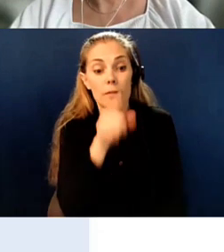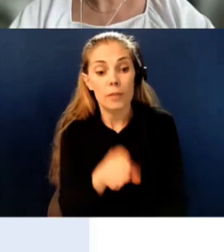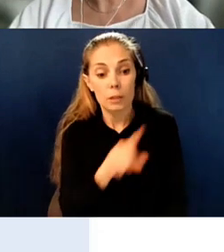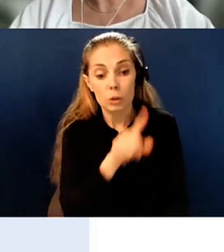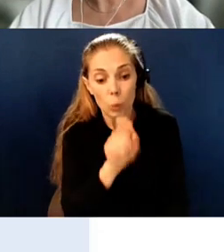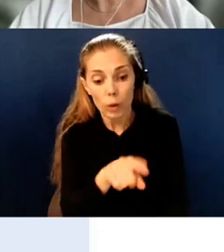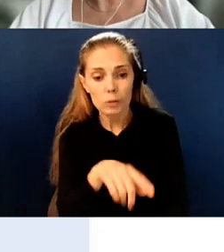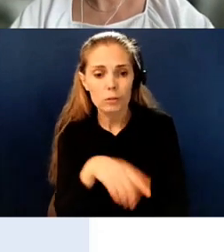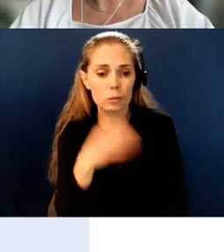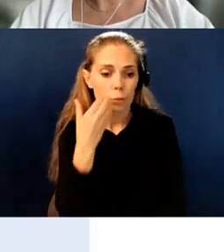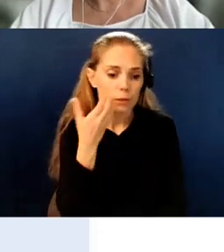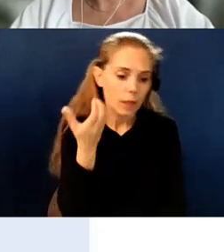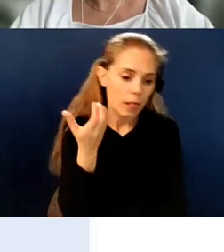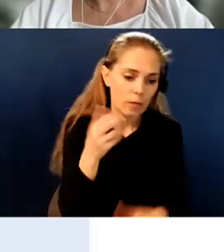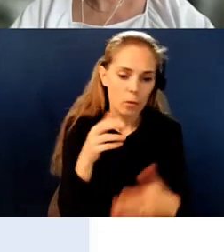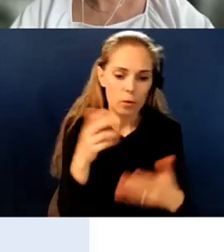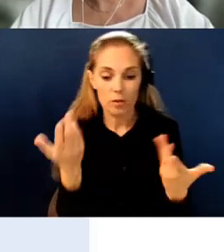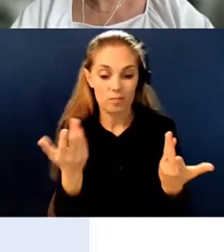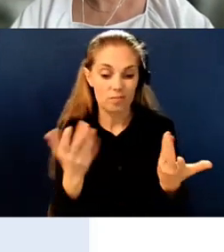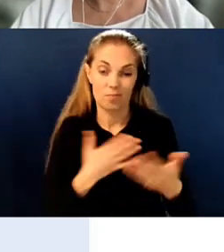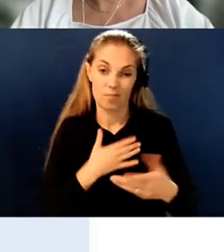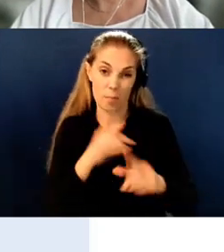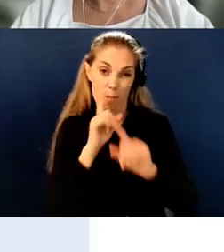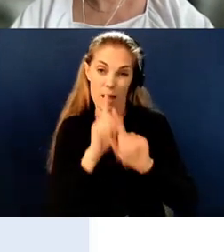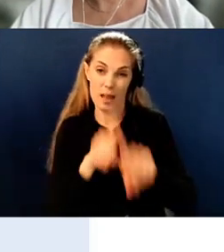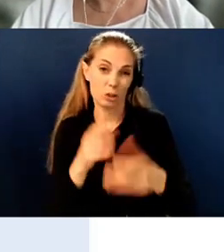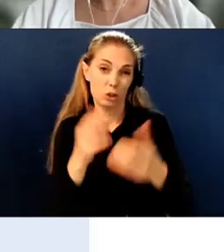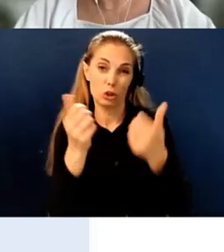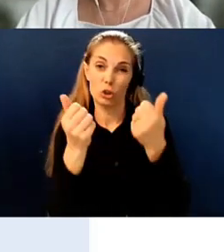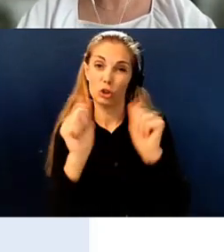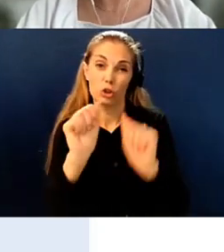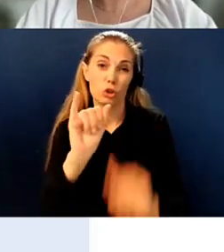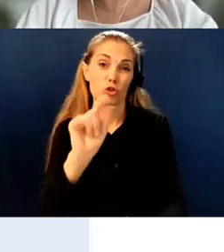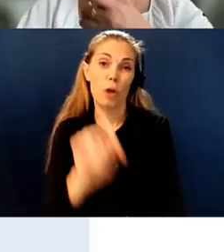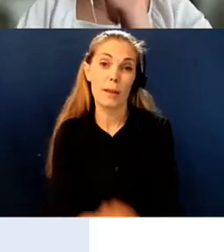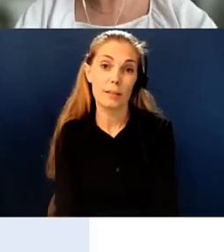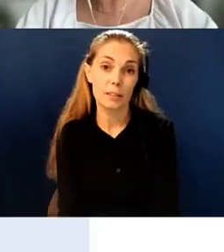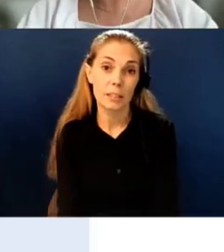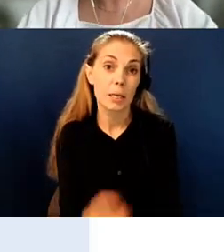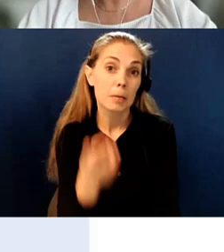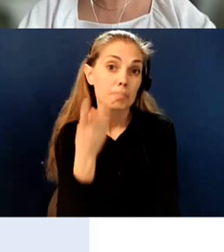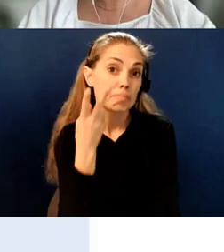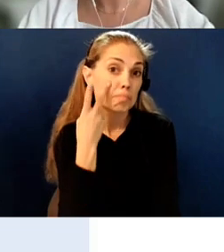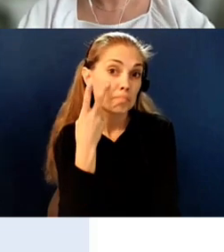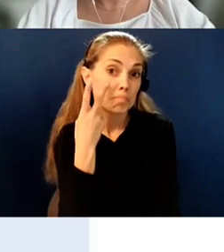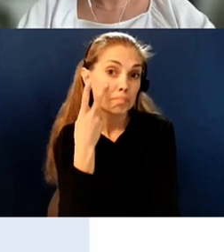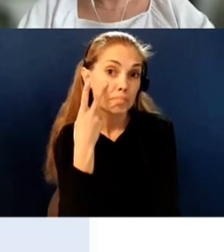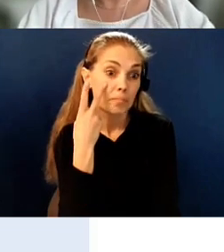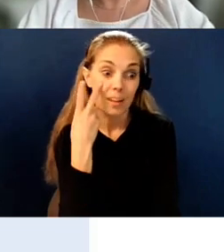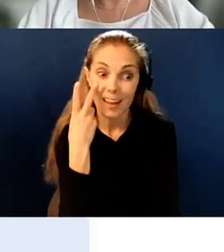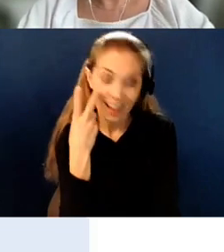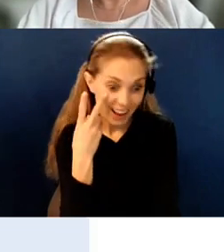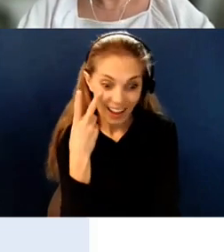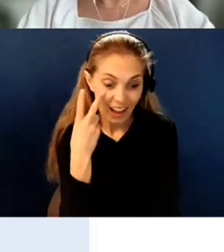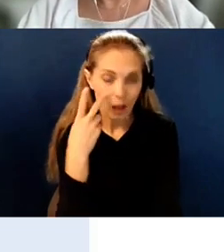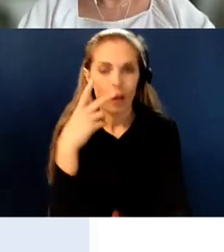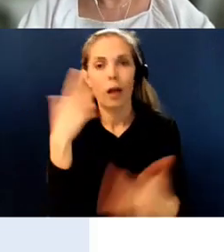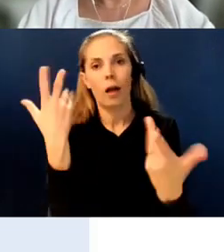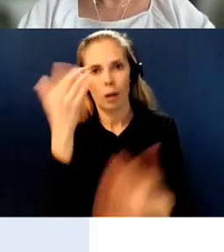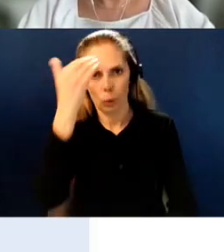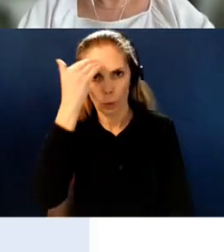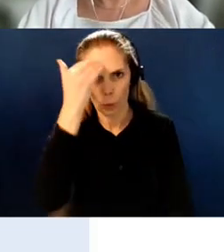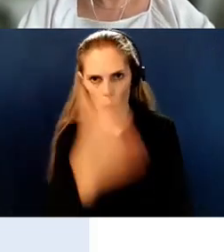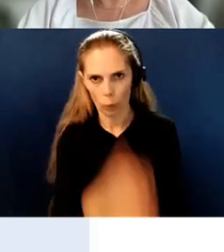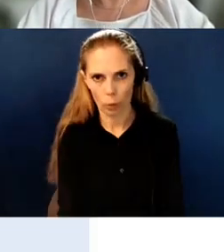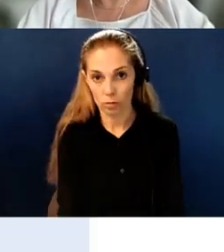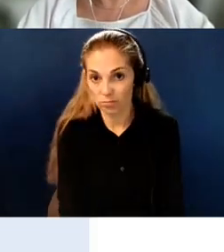say try it and see if it works. And if it doesn't work, then you know. But yeah, I would suggest just keep trying it. And you know, you never